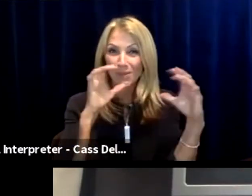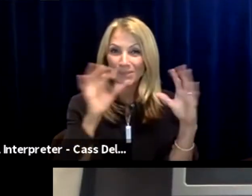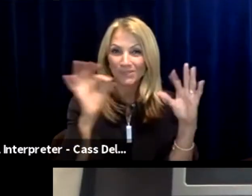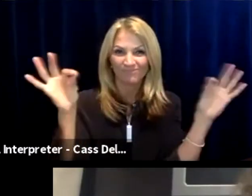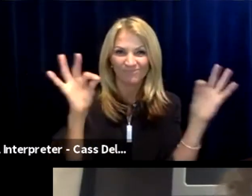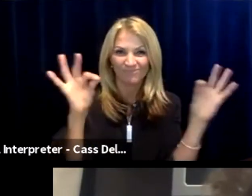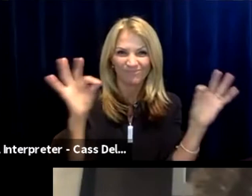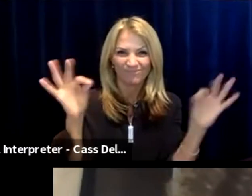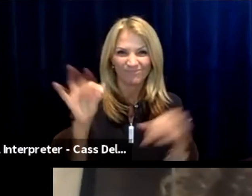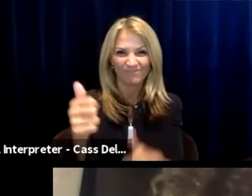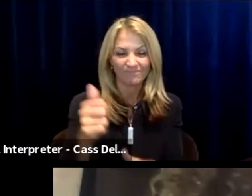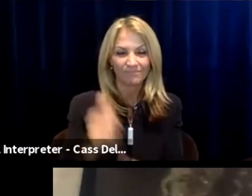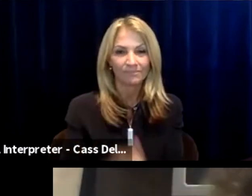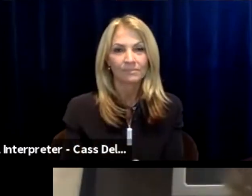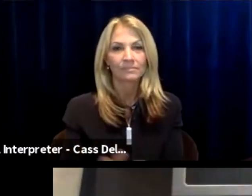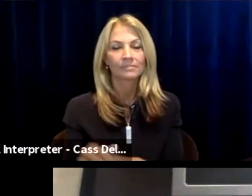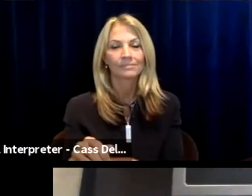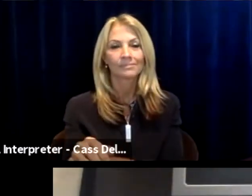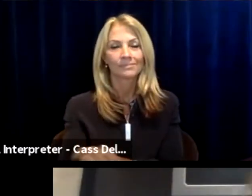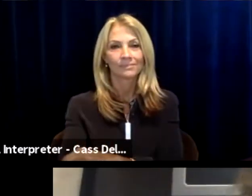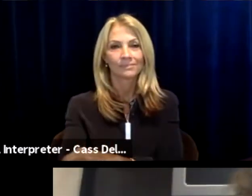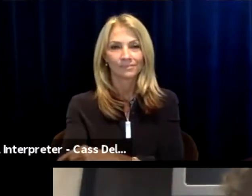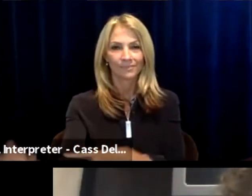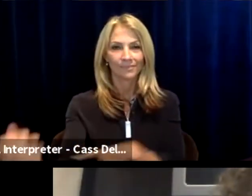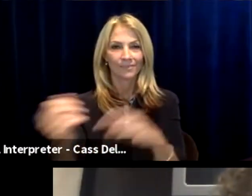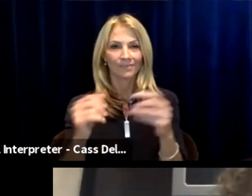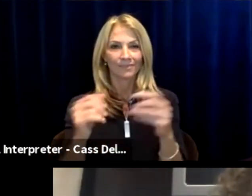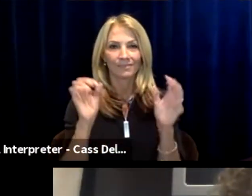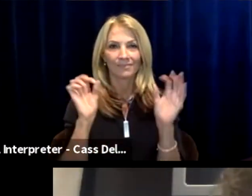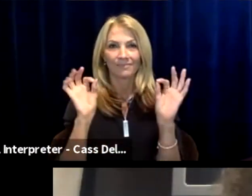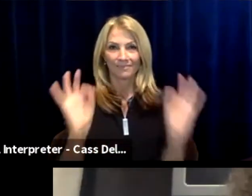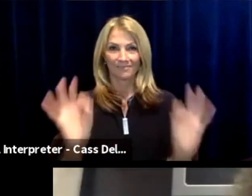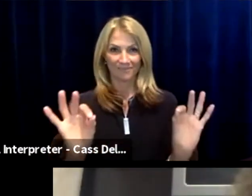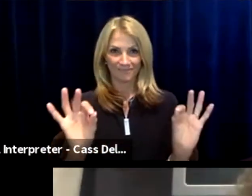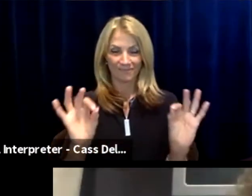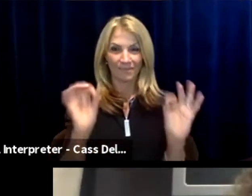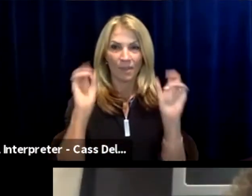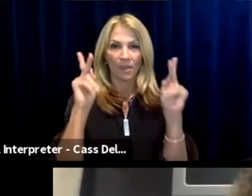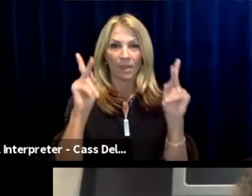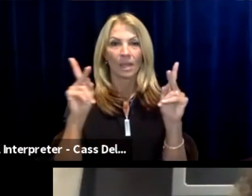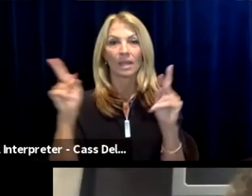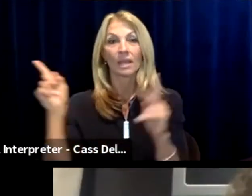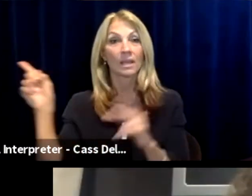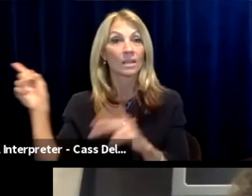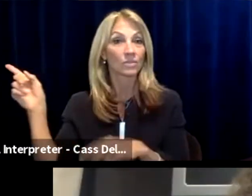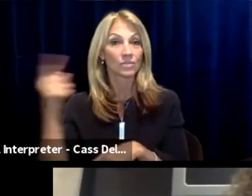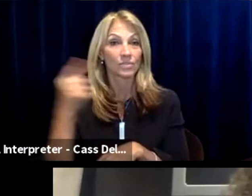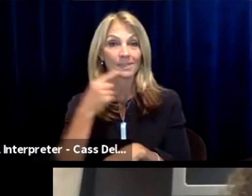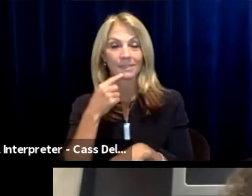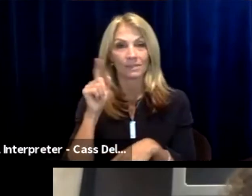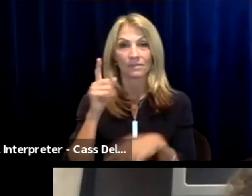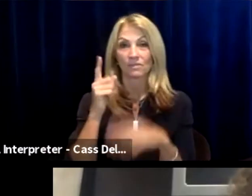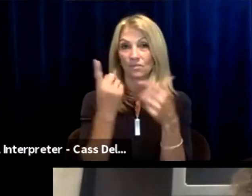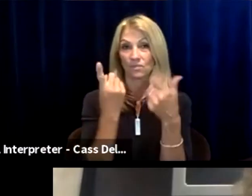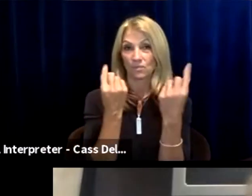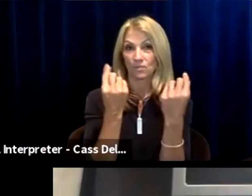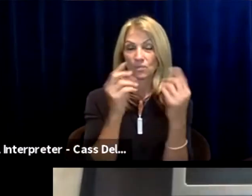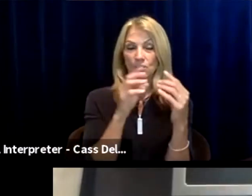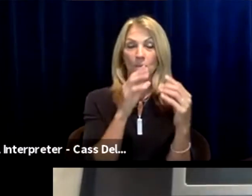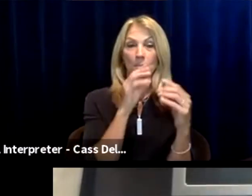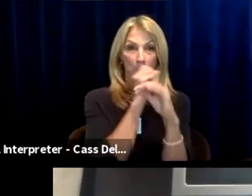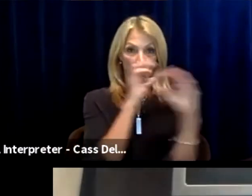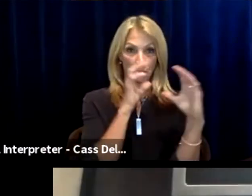Okay, so, all right. Okay, so she said that you had to like open up the balloon and then